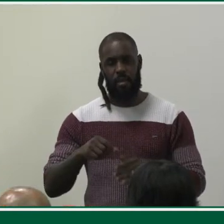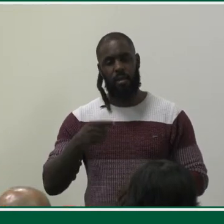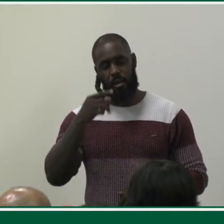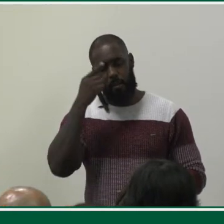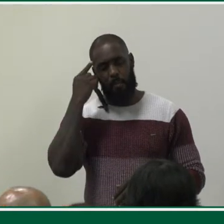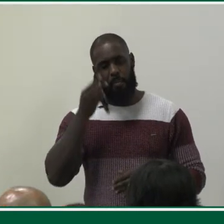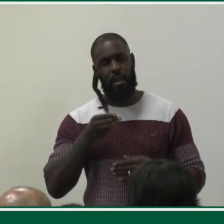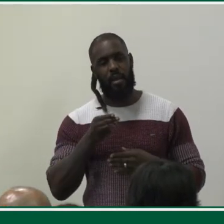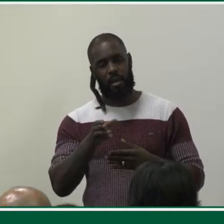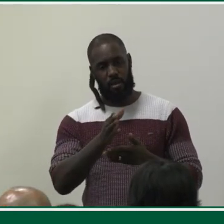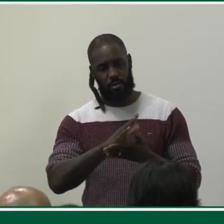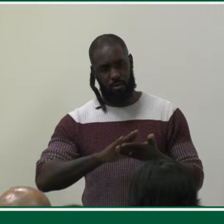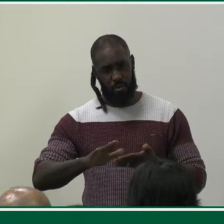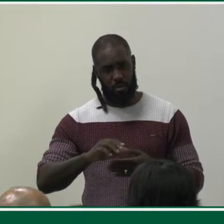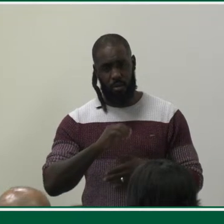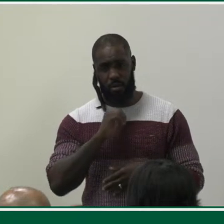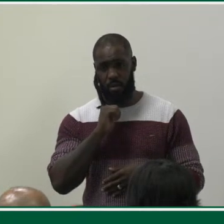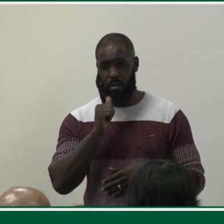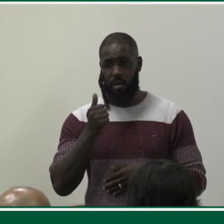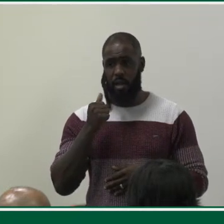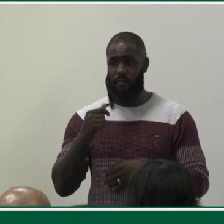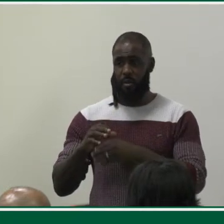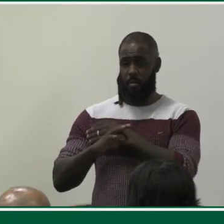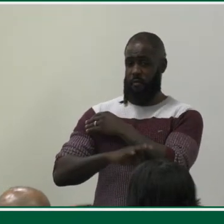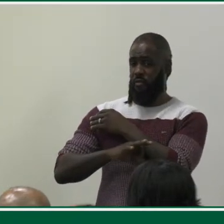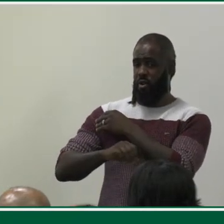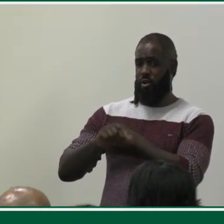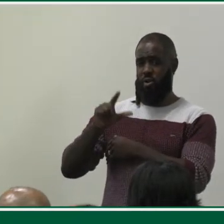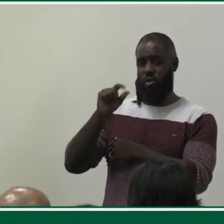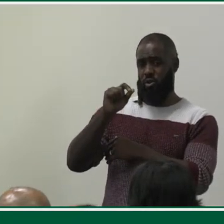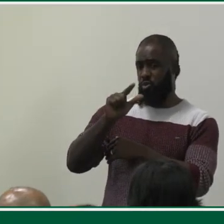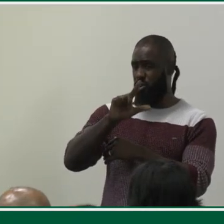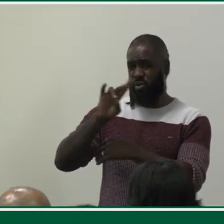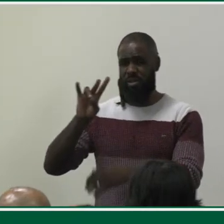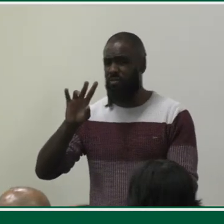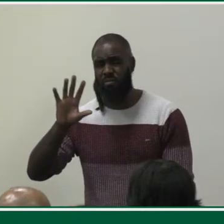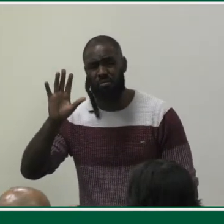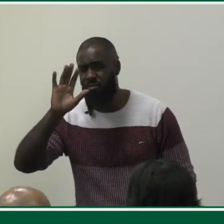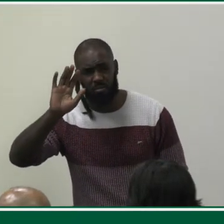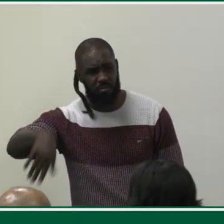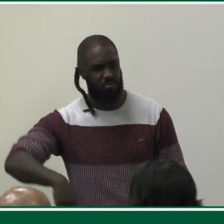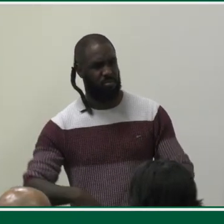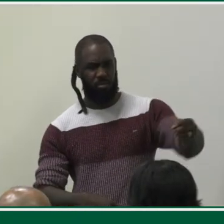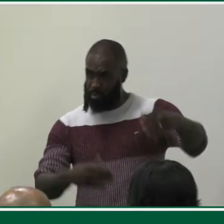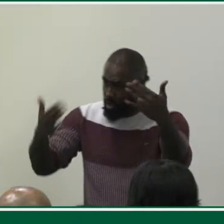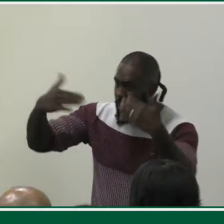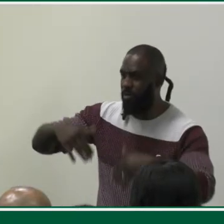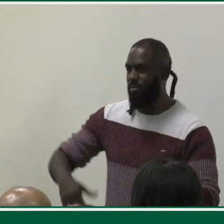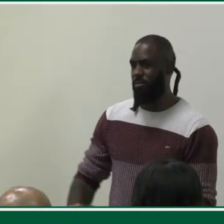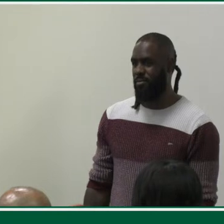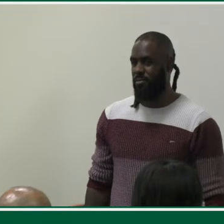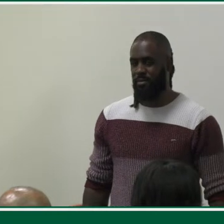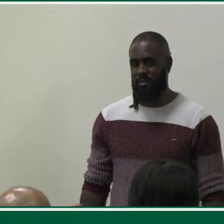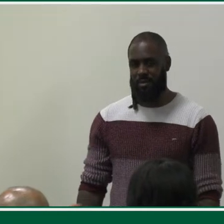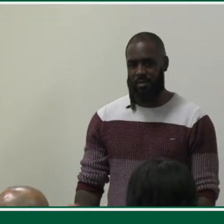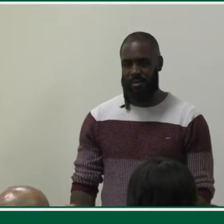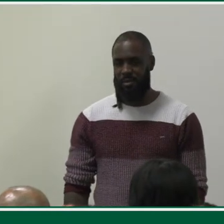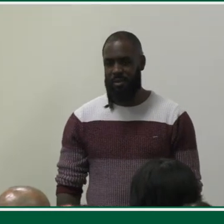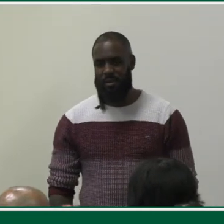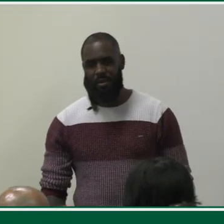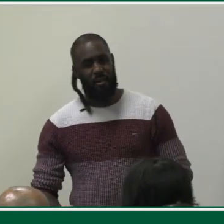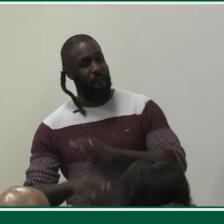College. Not by fall of 2027. Come on now. Or fall